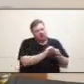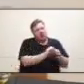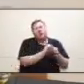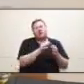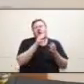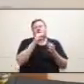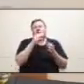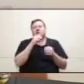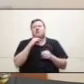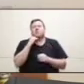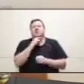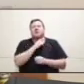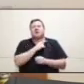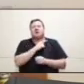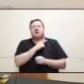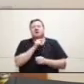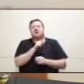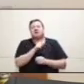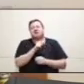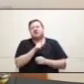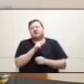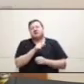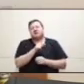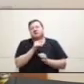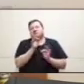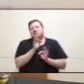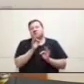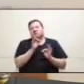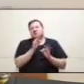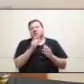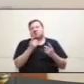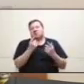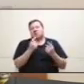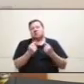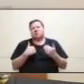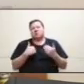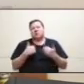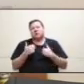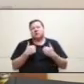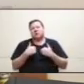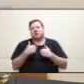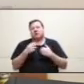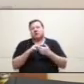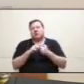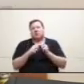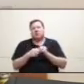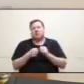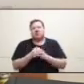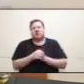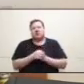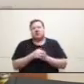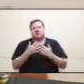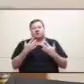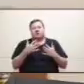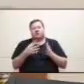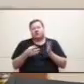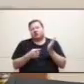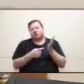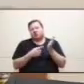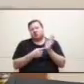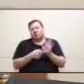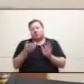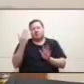pretend as if that there was nothing that had to do with administrative hiccups that you had articulated before? Thank you very much,